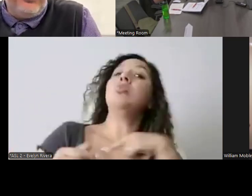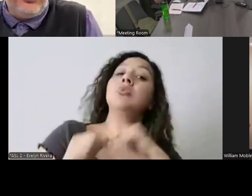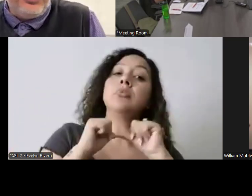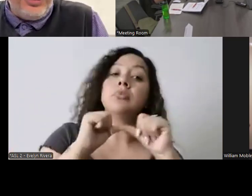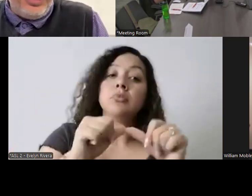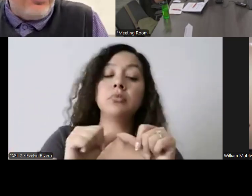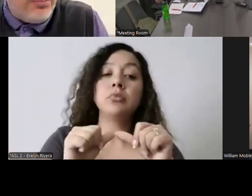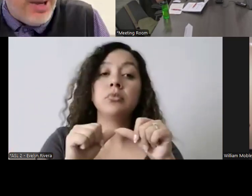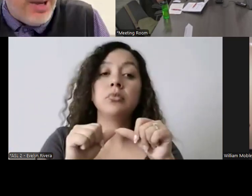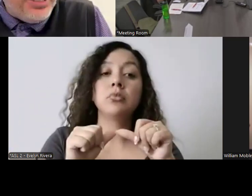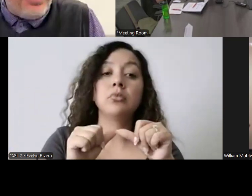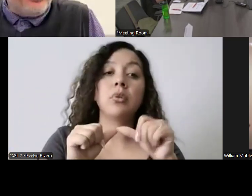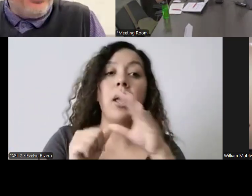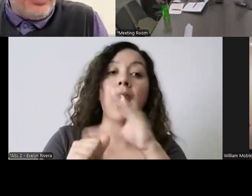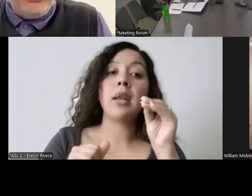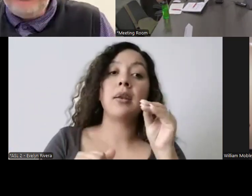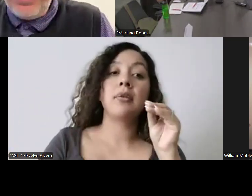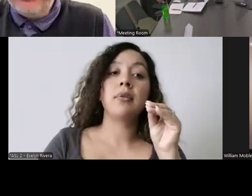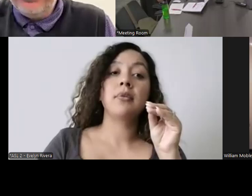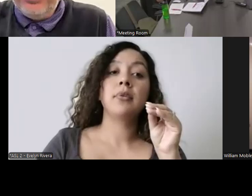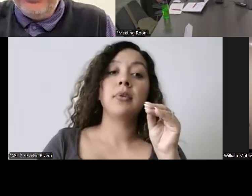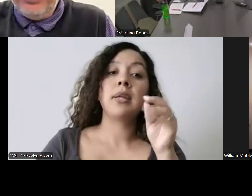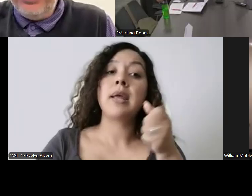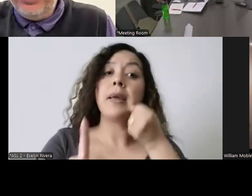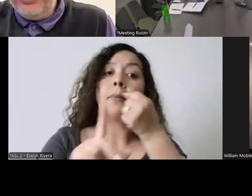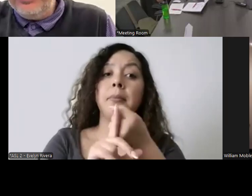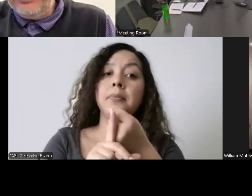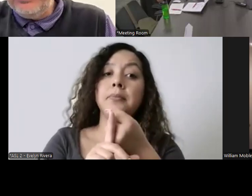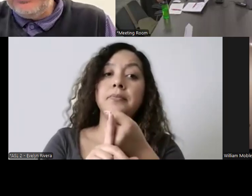and making an impact.